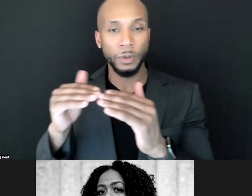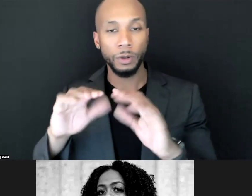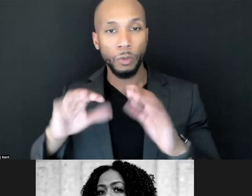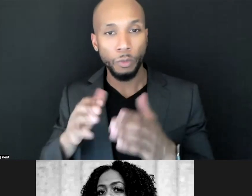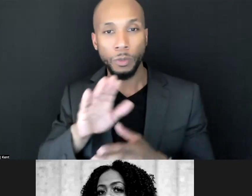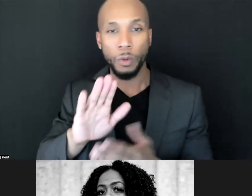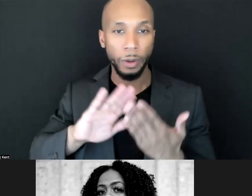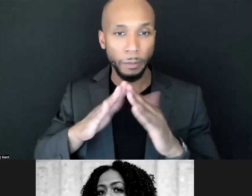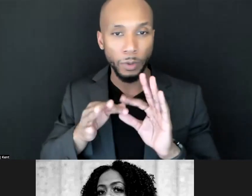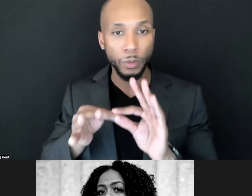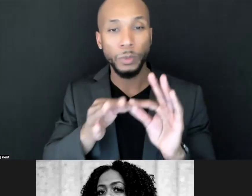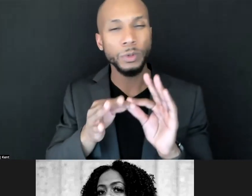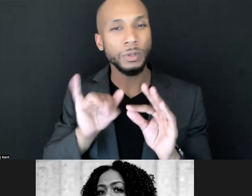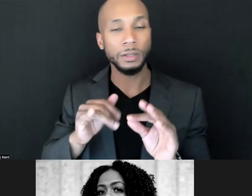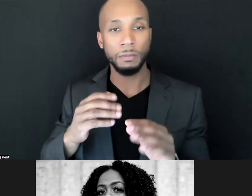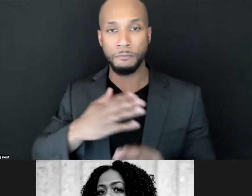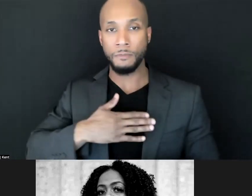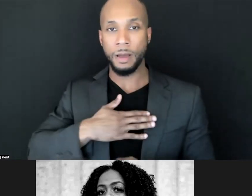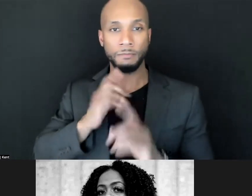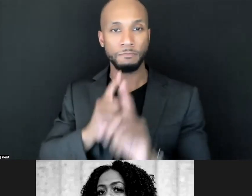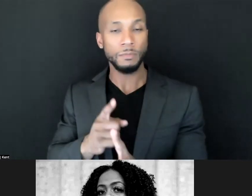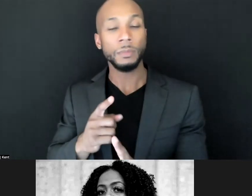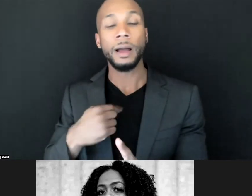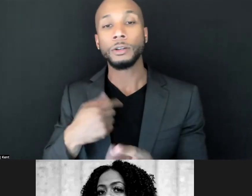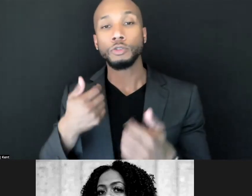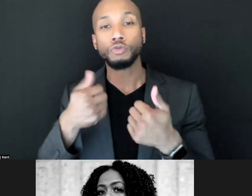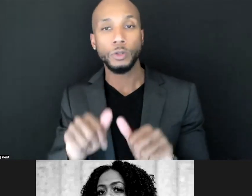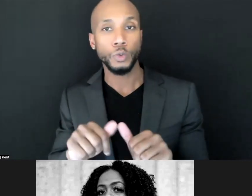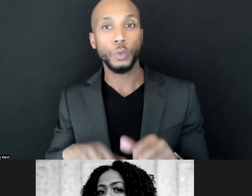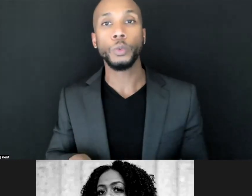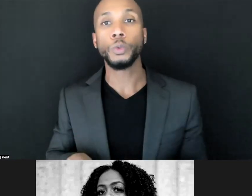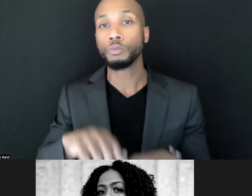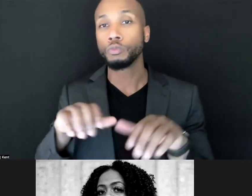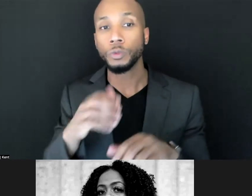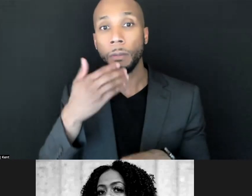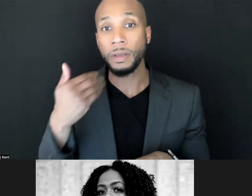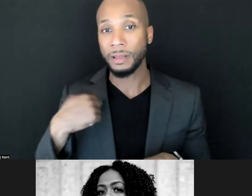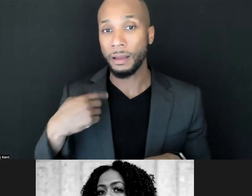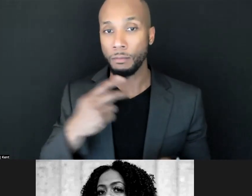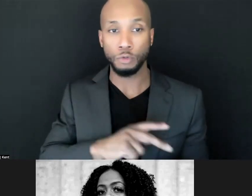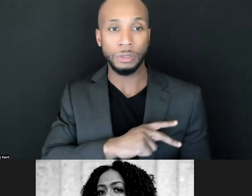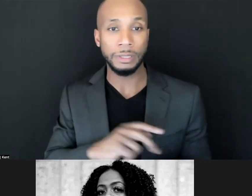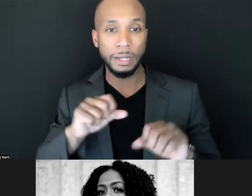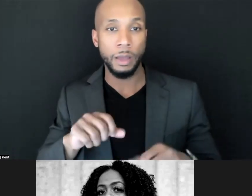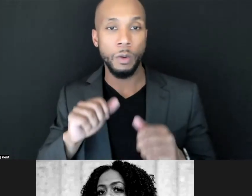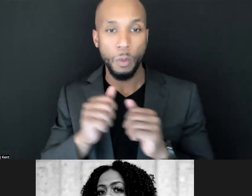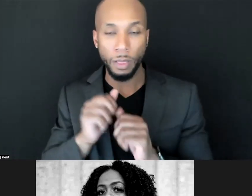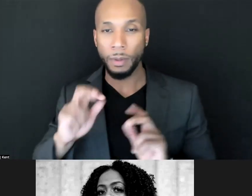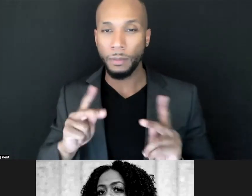so that's what I do, and I try to um, do the best that I can with the people that I